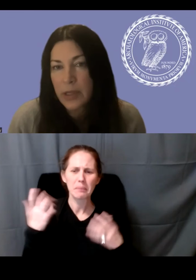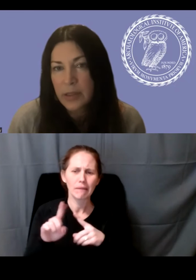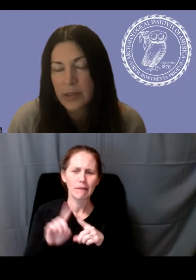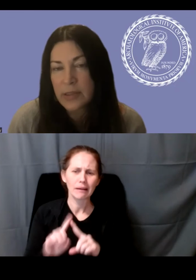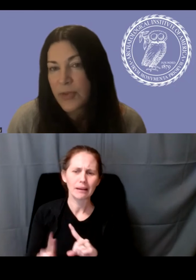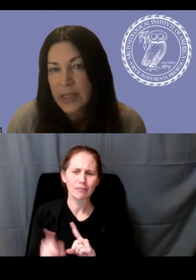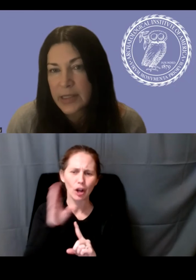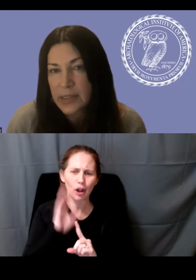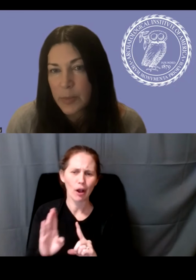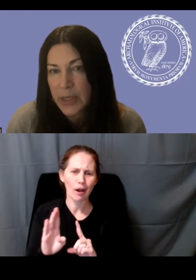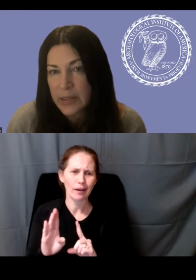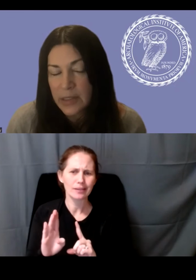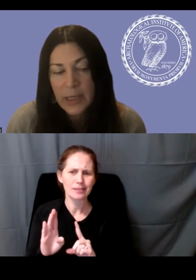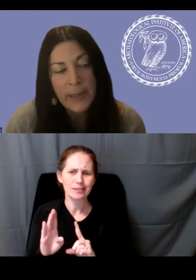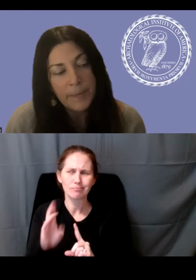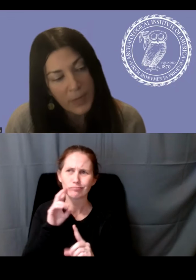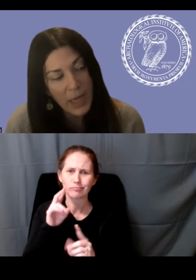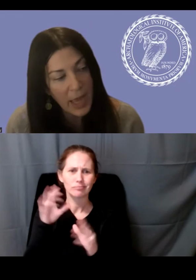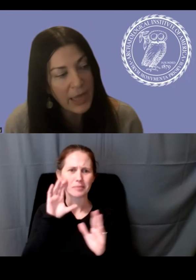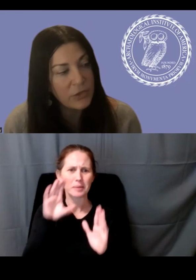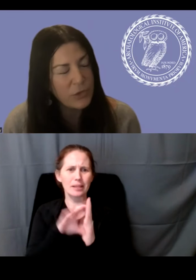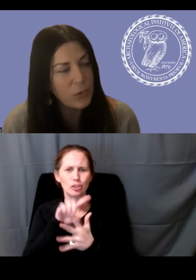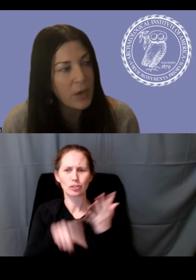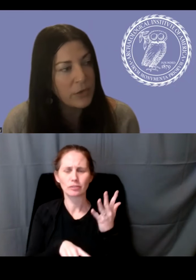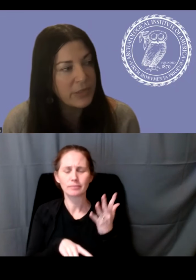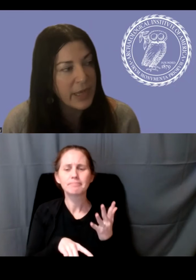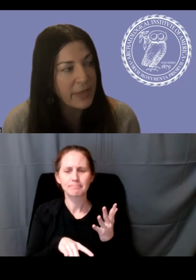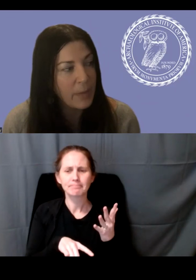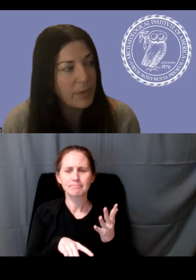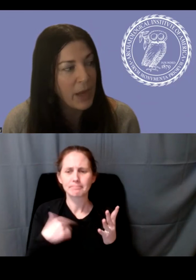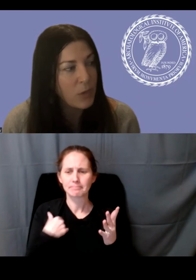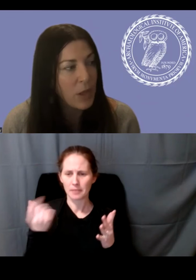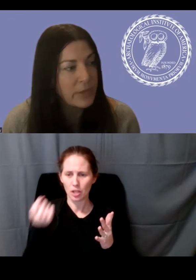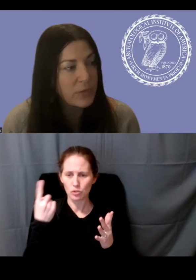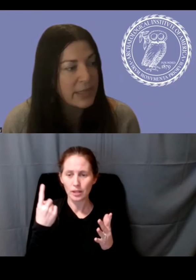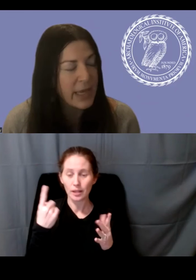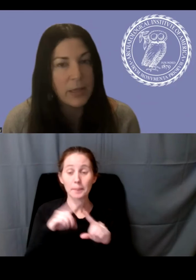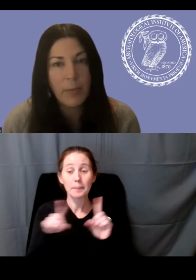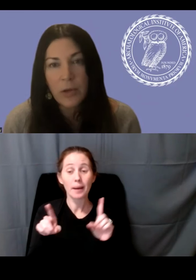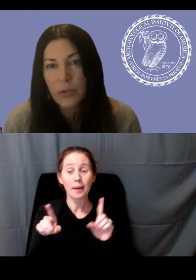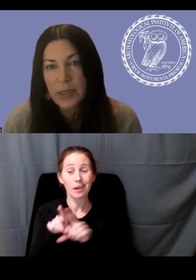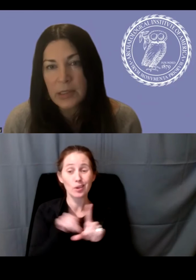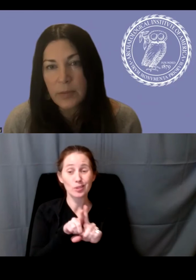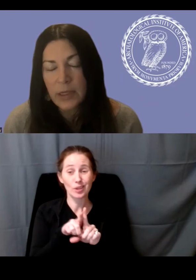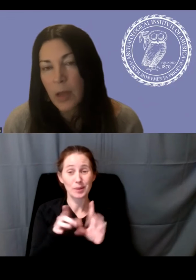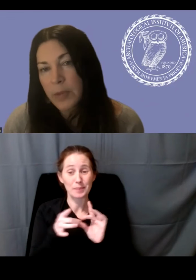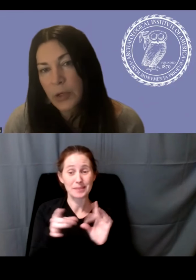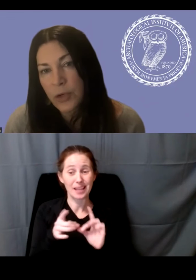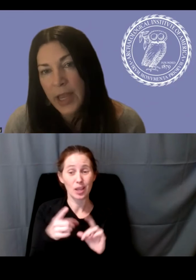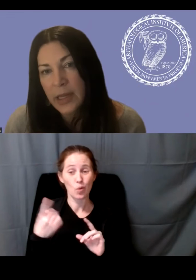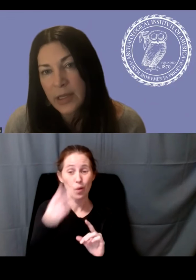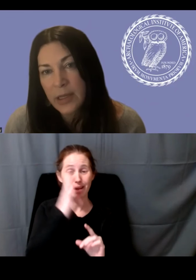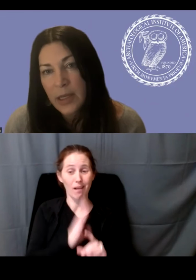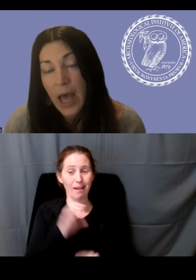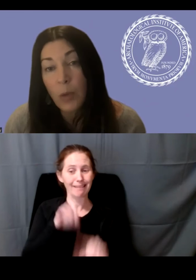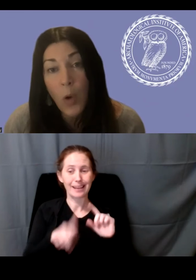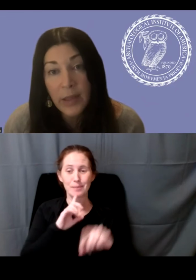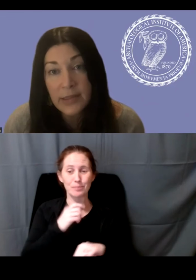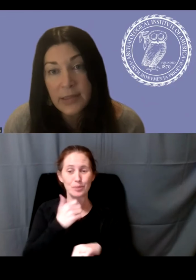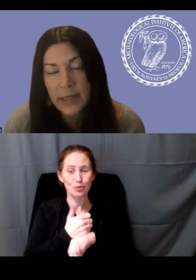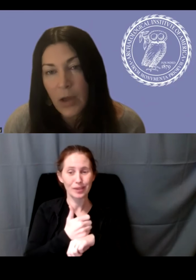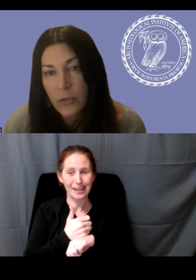other divinities depicted. I do understand that, but I will also say that monotheism cannot be created